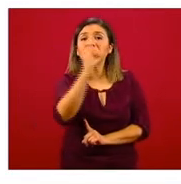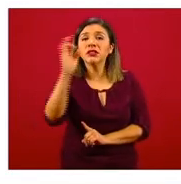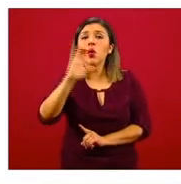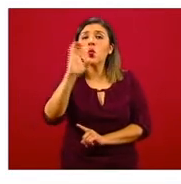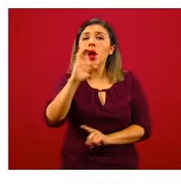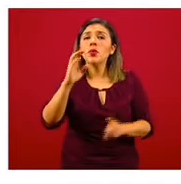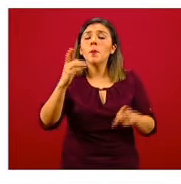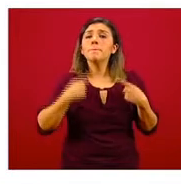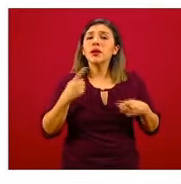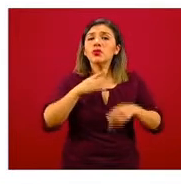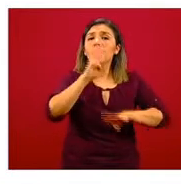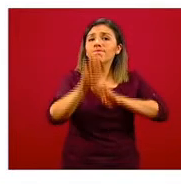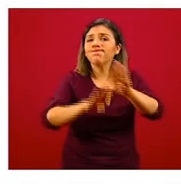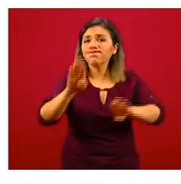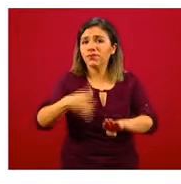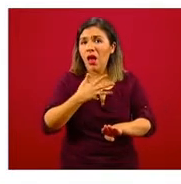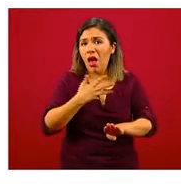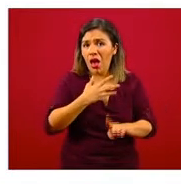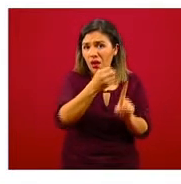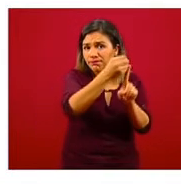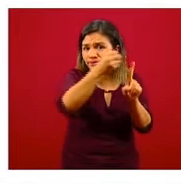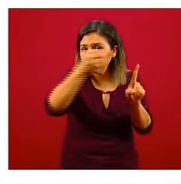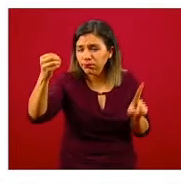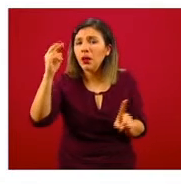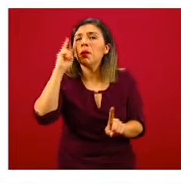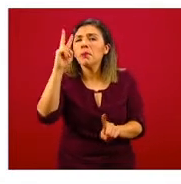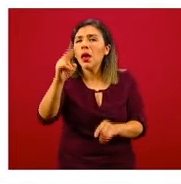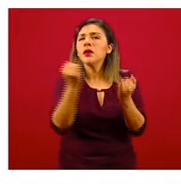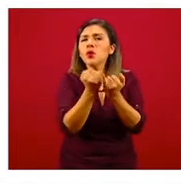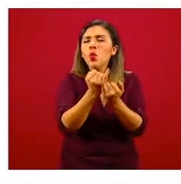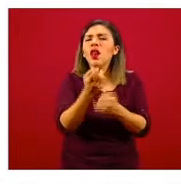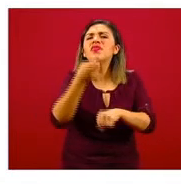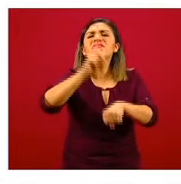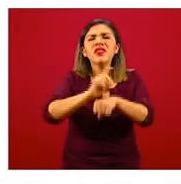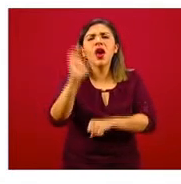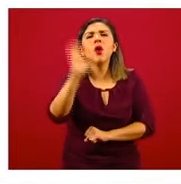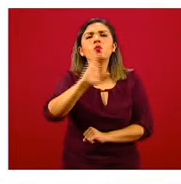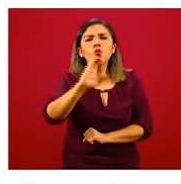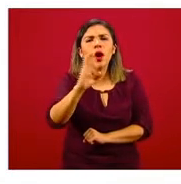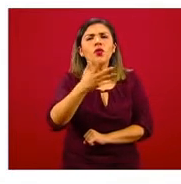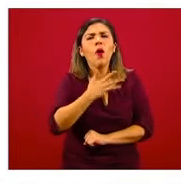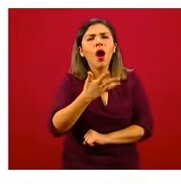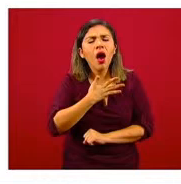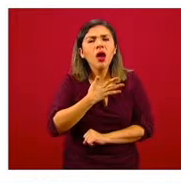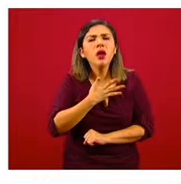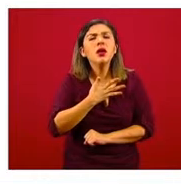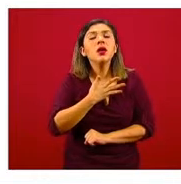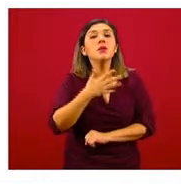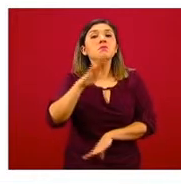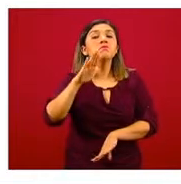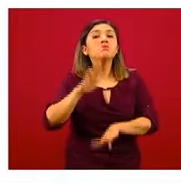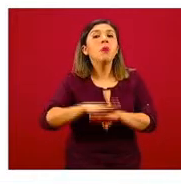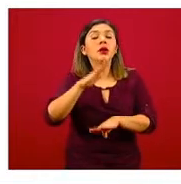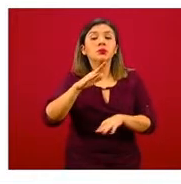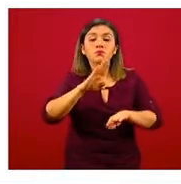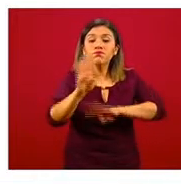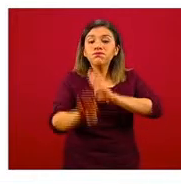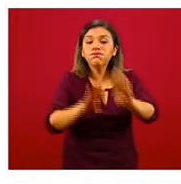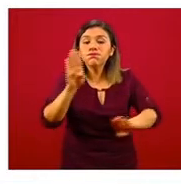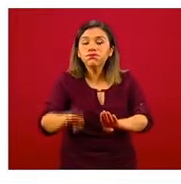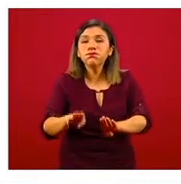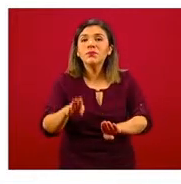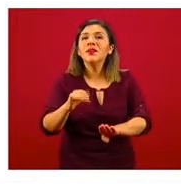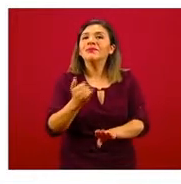They are arranged by the date of death. We can see the different dates